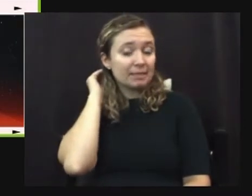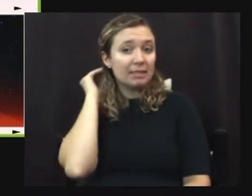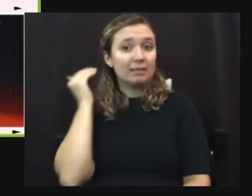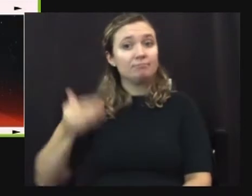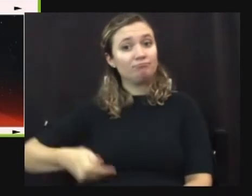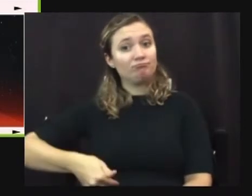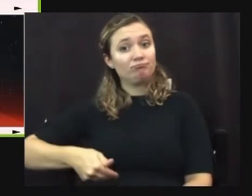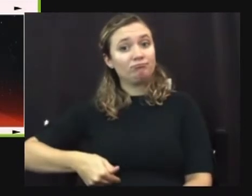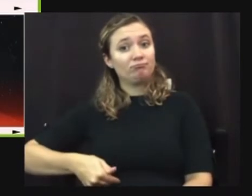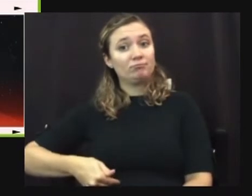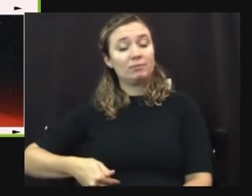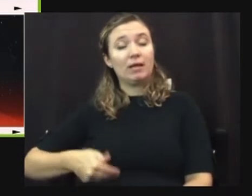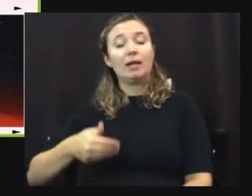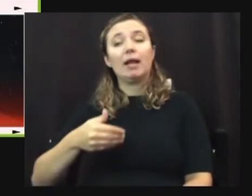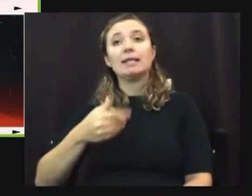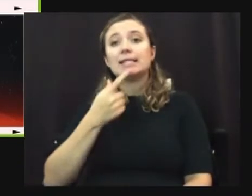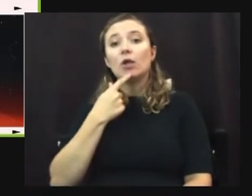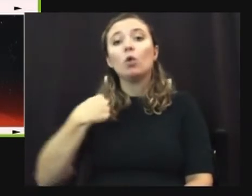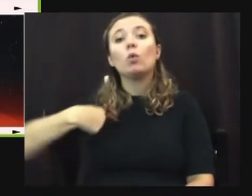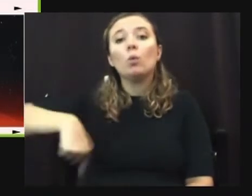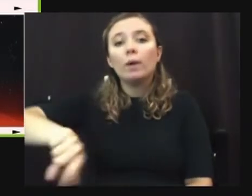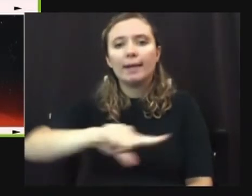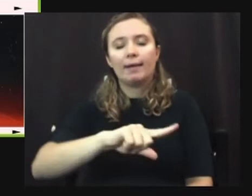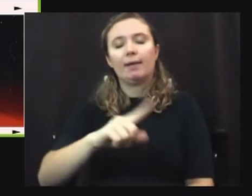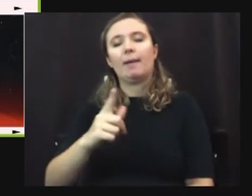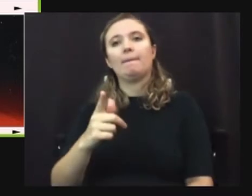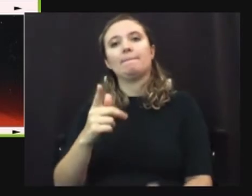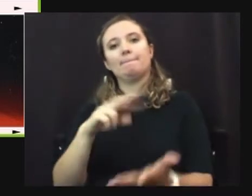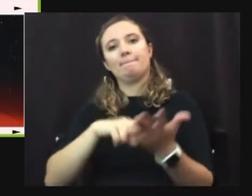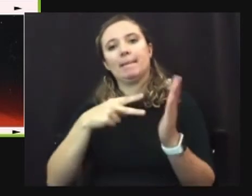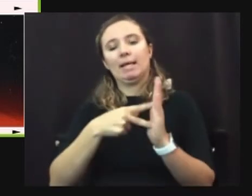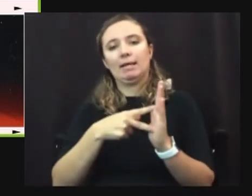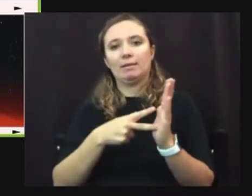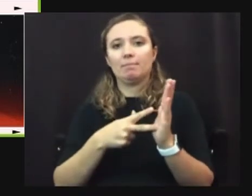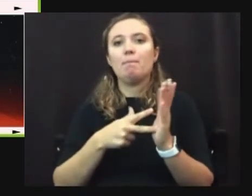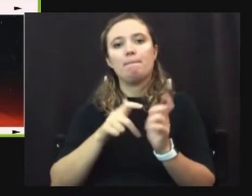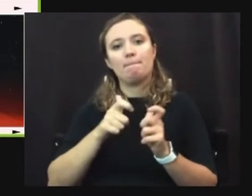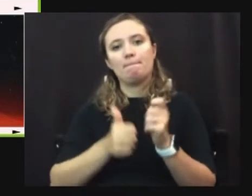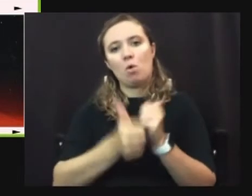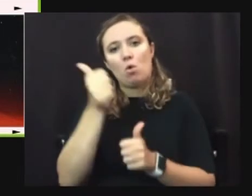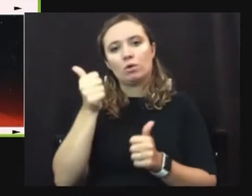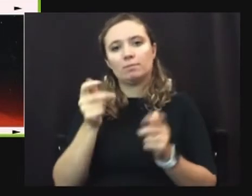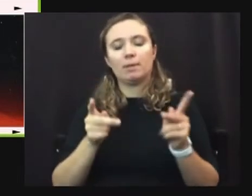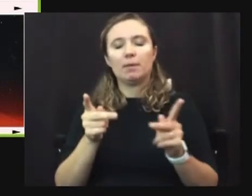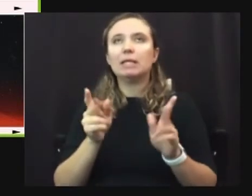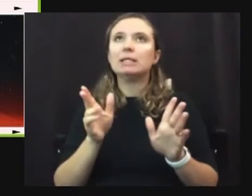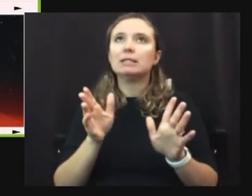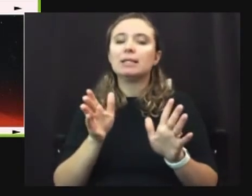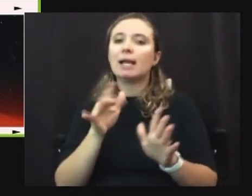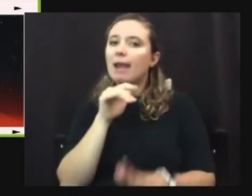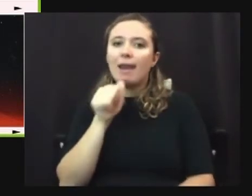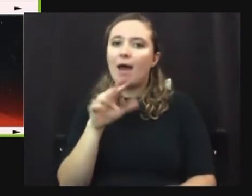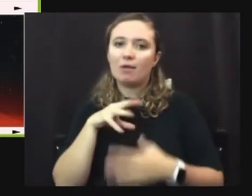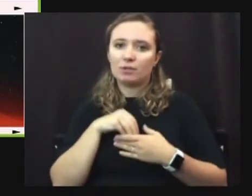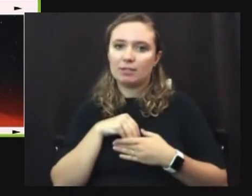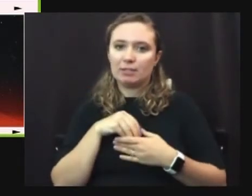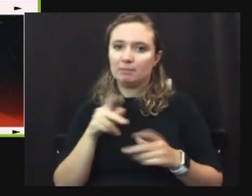say we, I mean the majority of people, not autistic people. We're a very